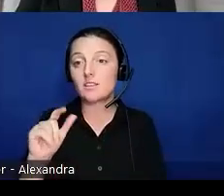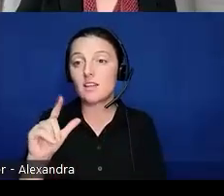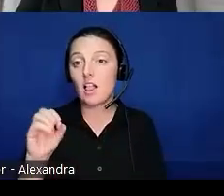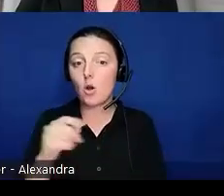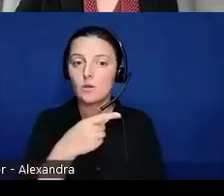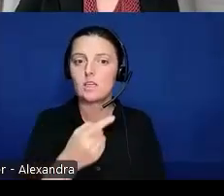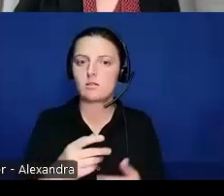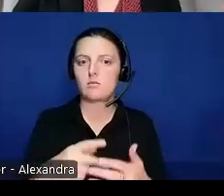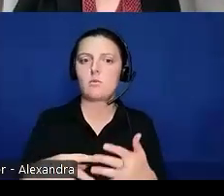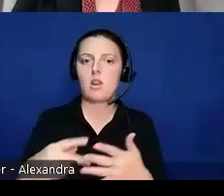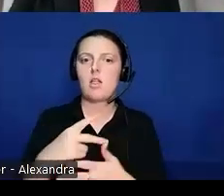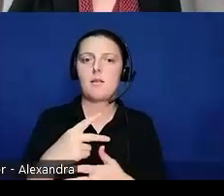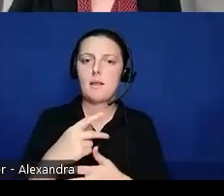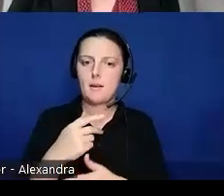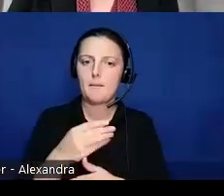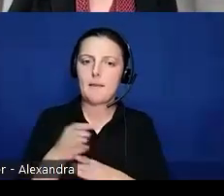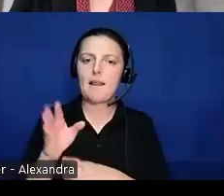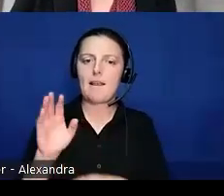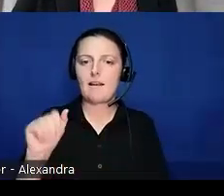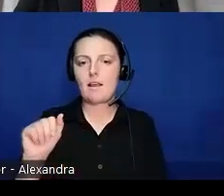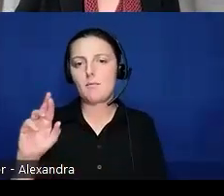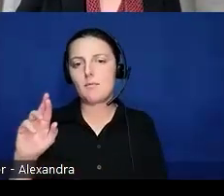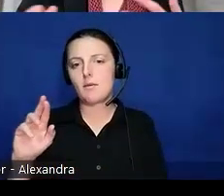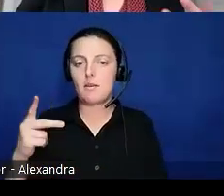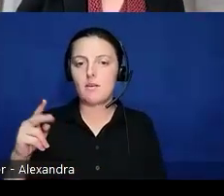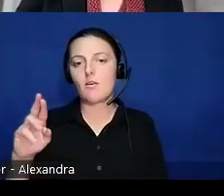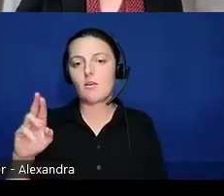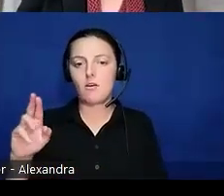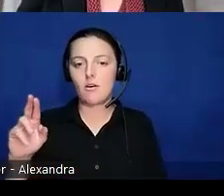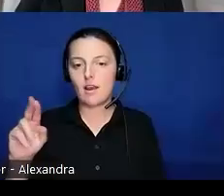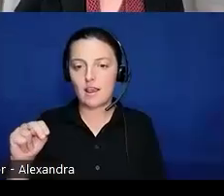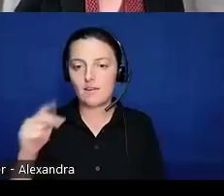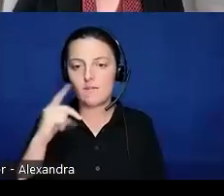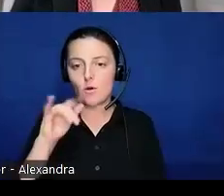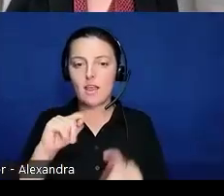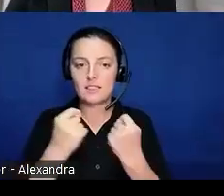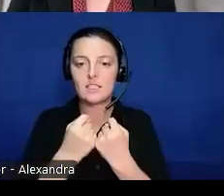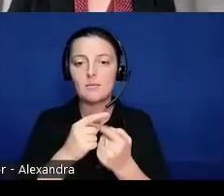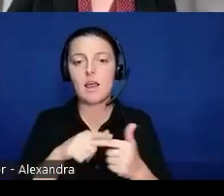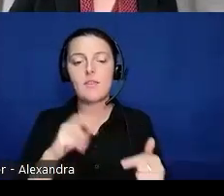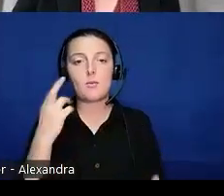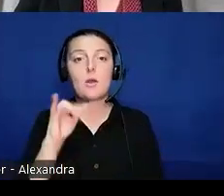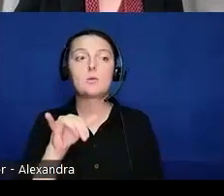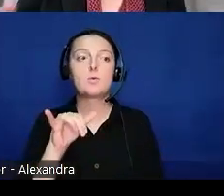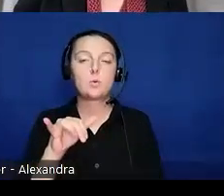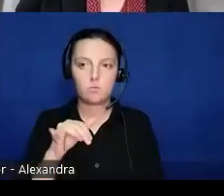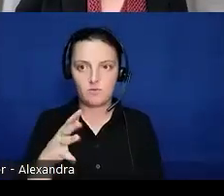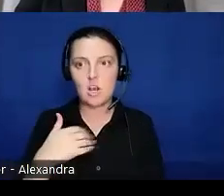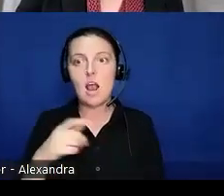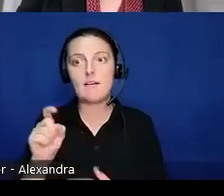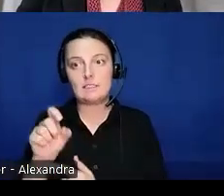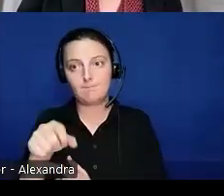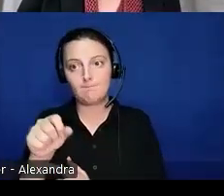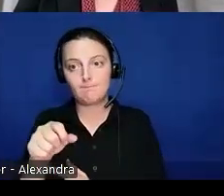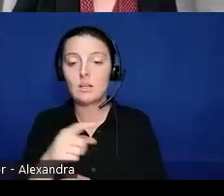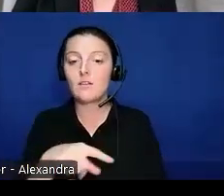team. And of course, found out that there was a need, and they were doing the most basic mental health care from a primary care scope, but